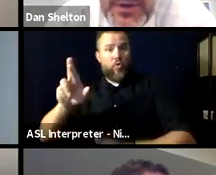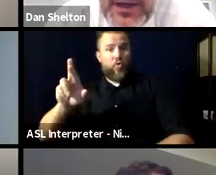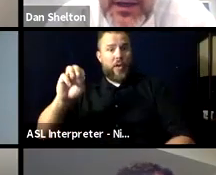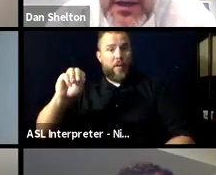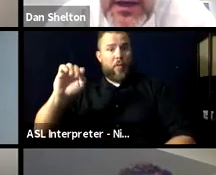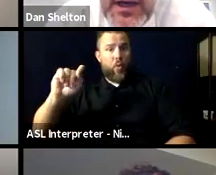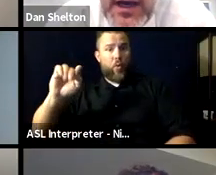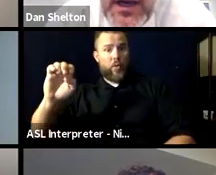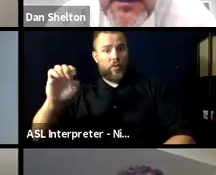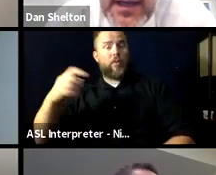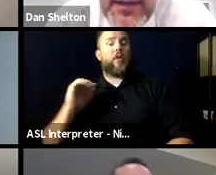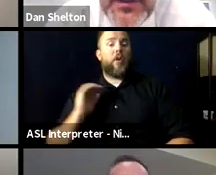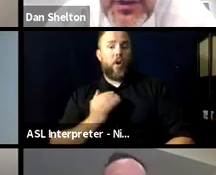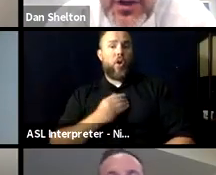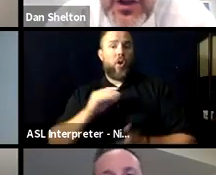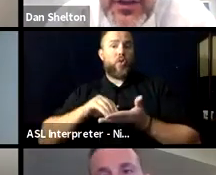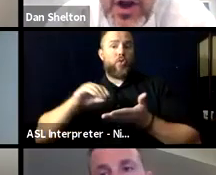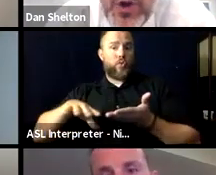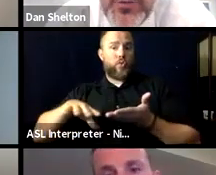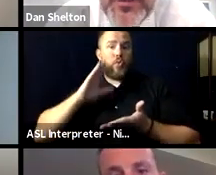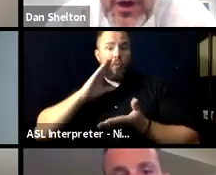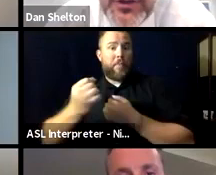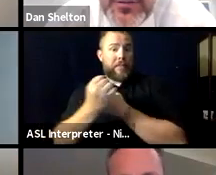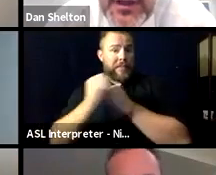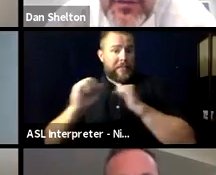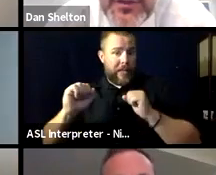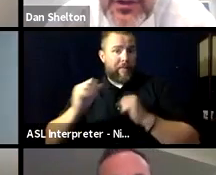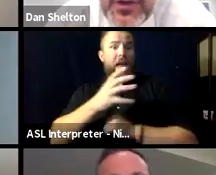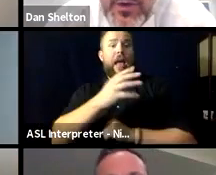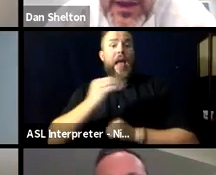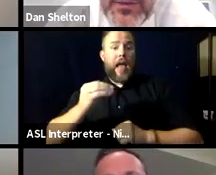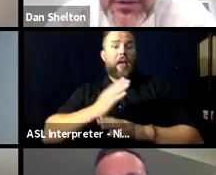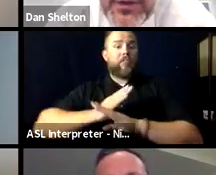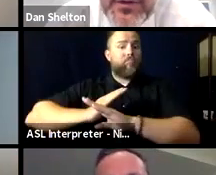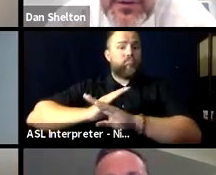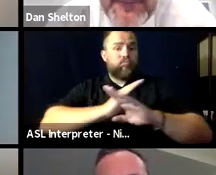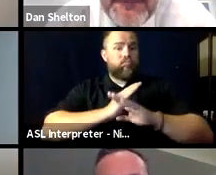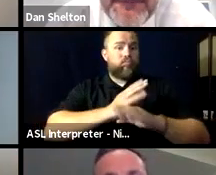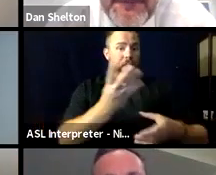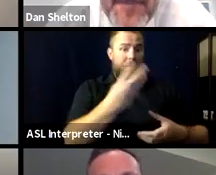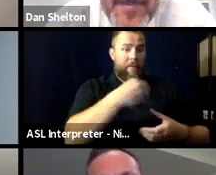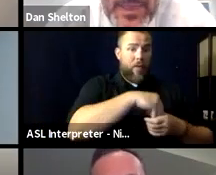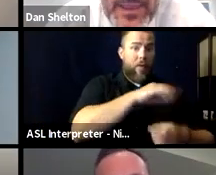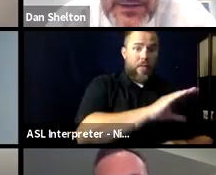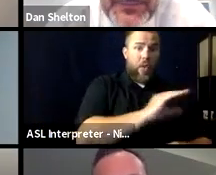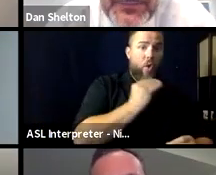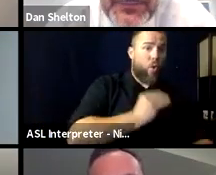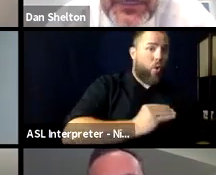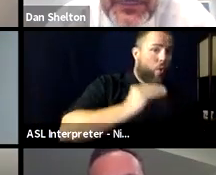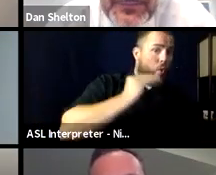going to be safe and secure in their homes, but also be safe and secure when they return.